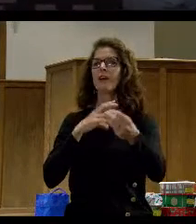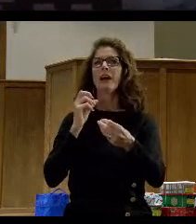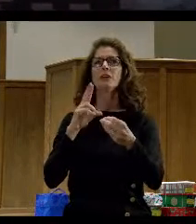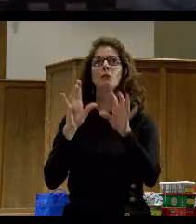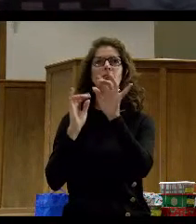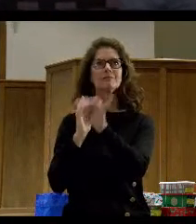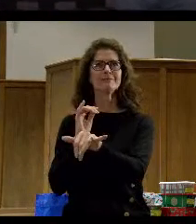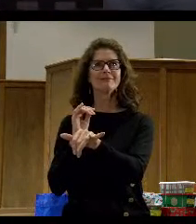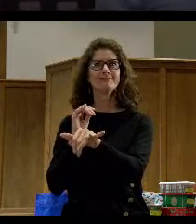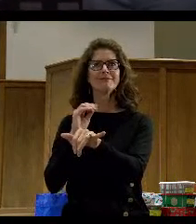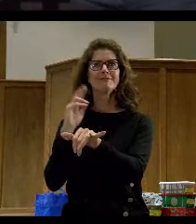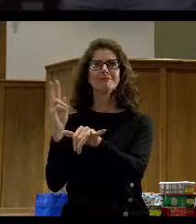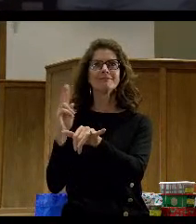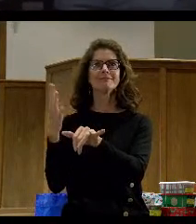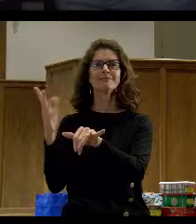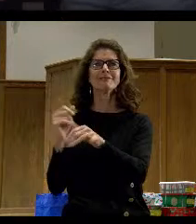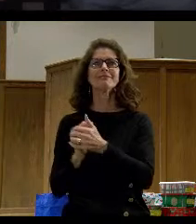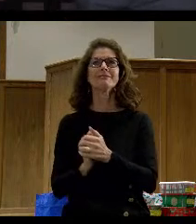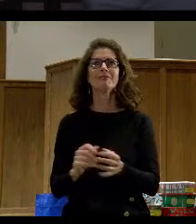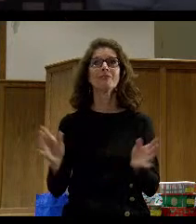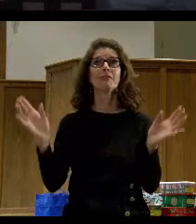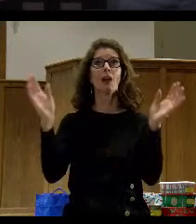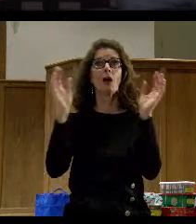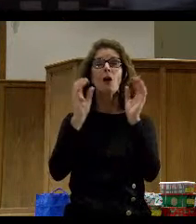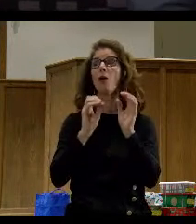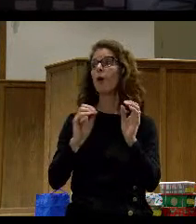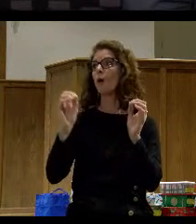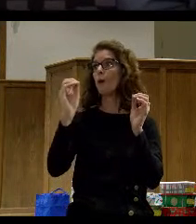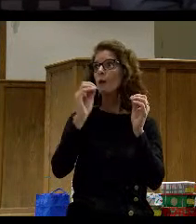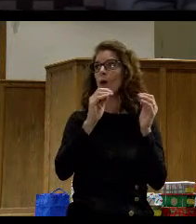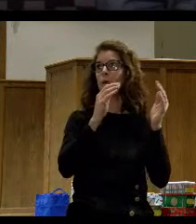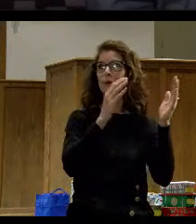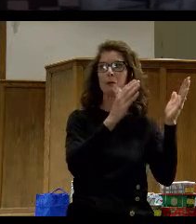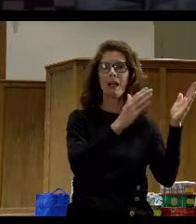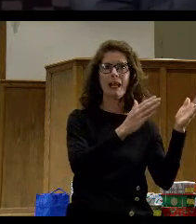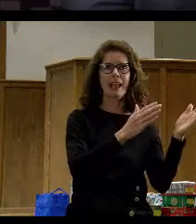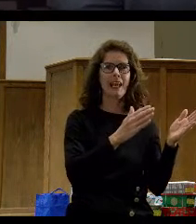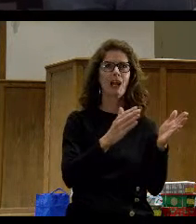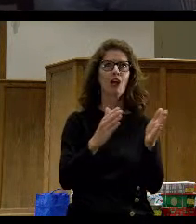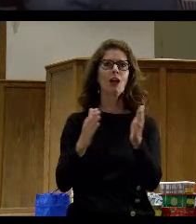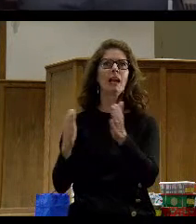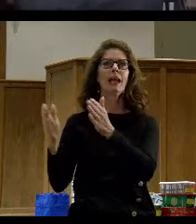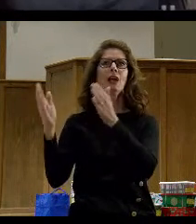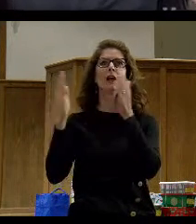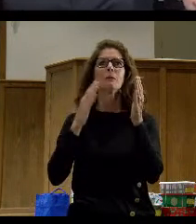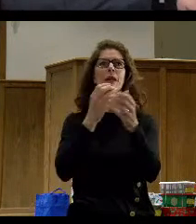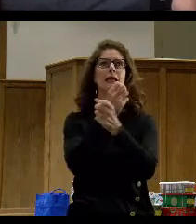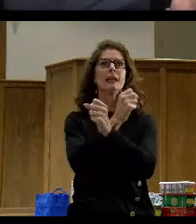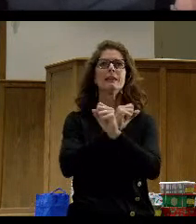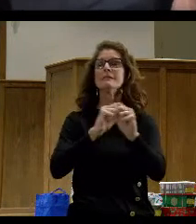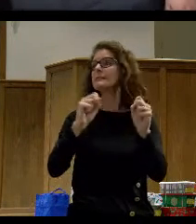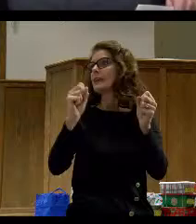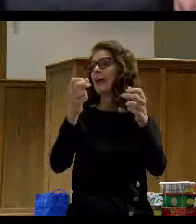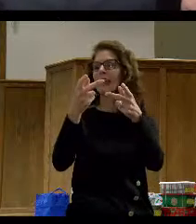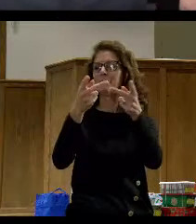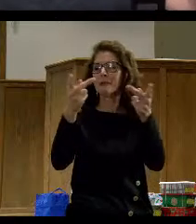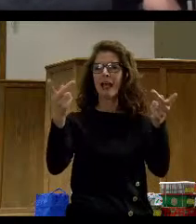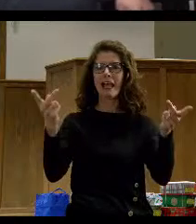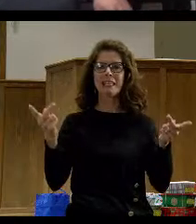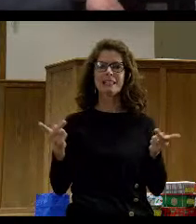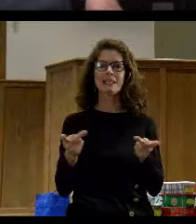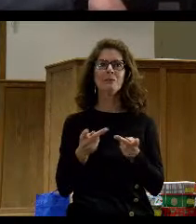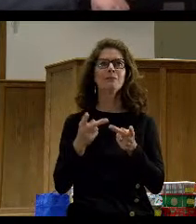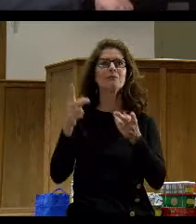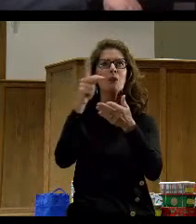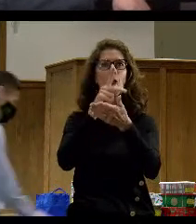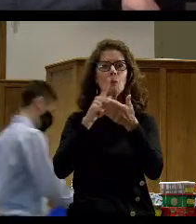visit. O Lord, prepare me a sanctuary,